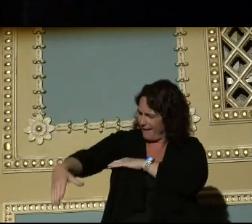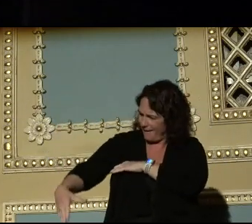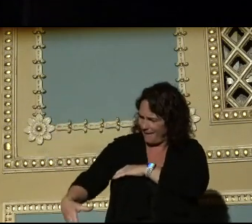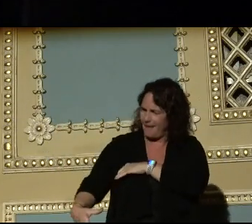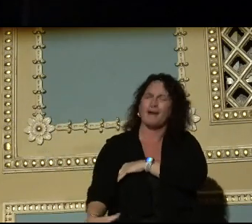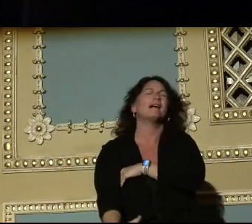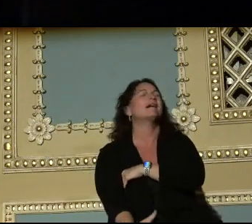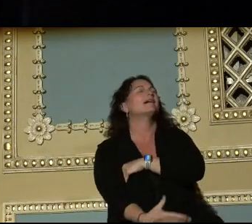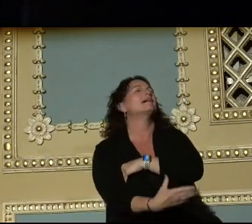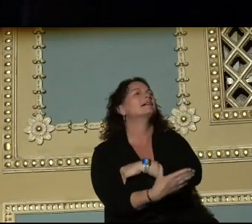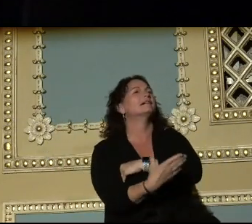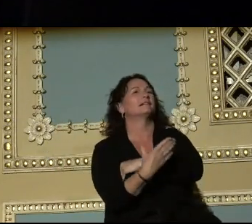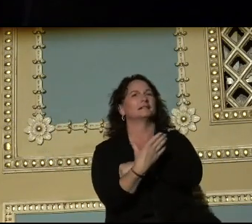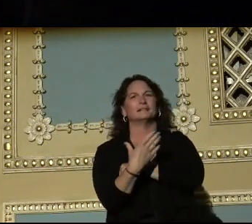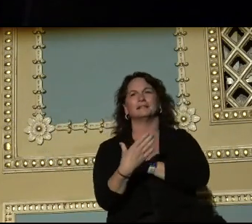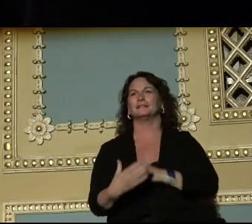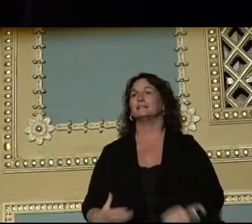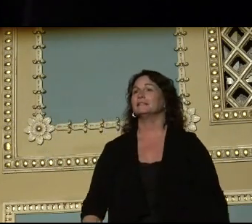night.